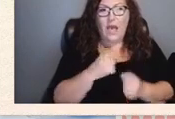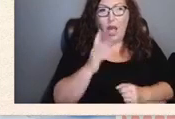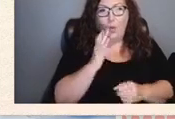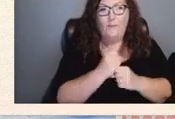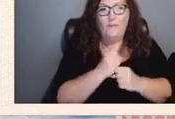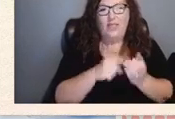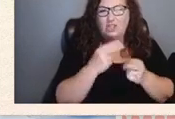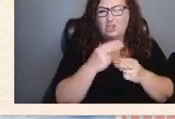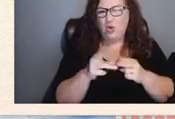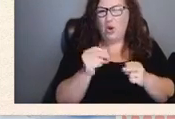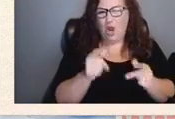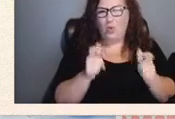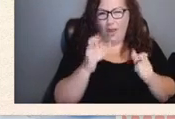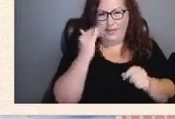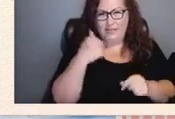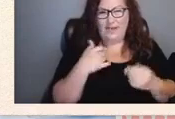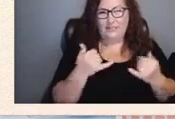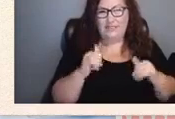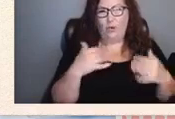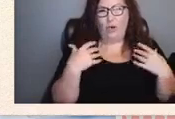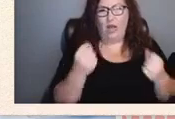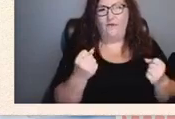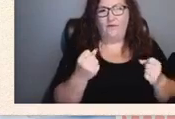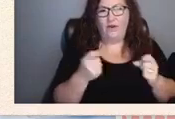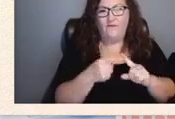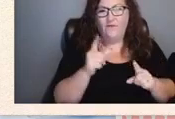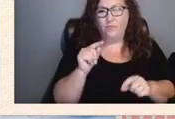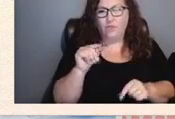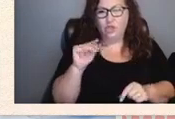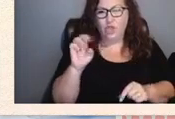quick because I'm still recovering from toe surgery.